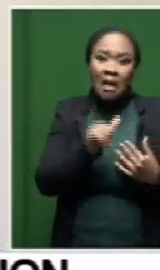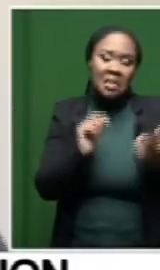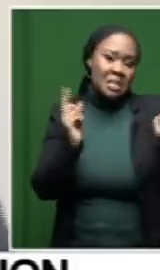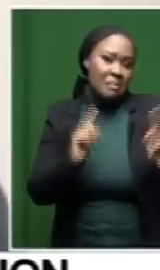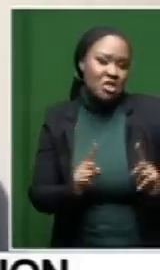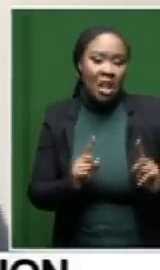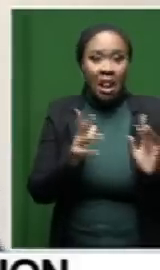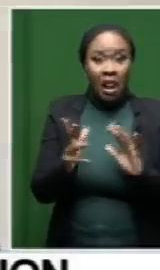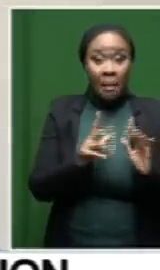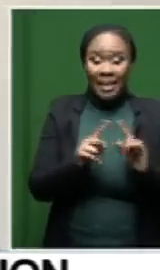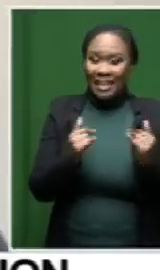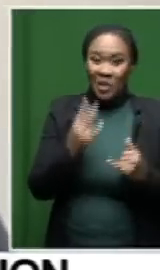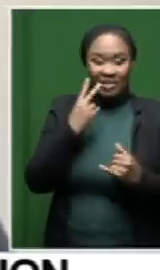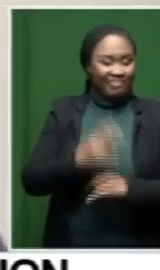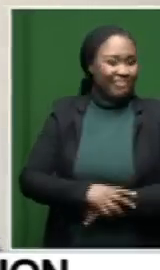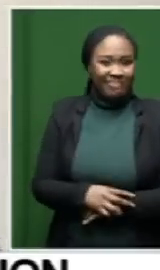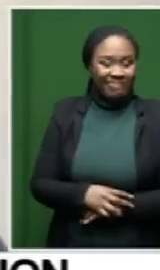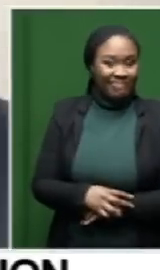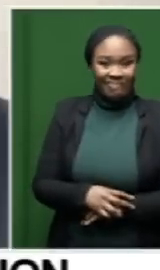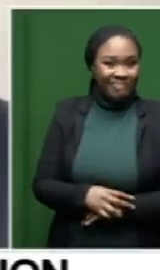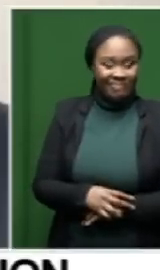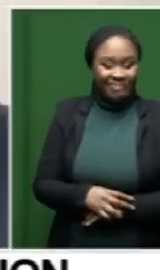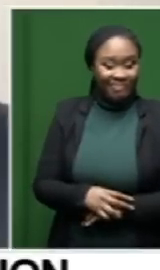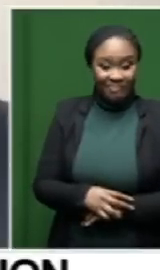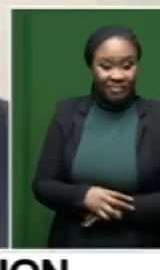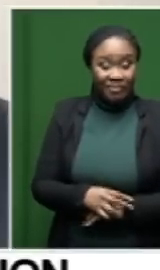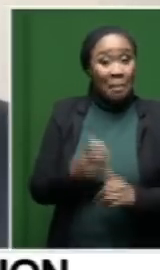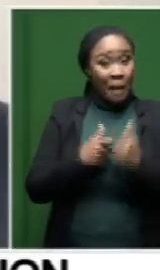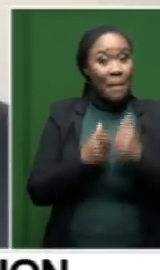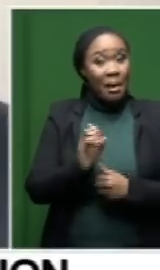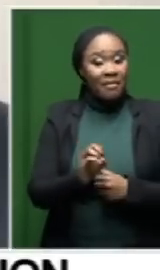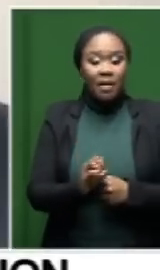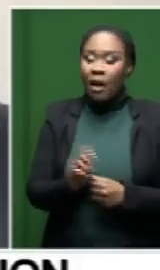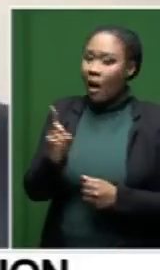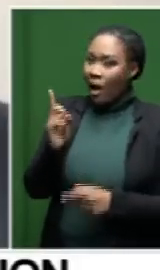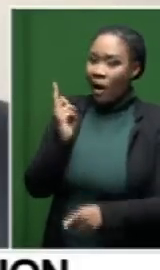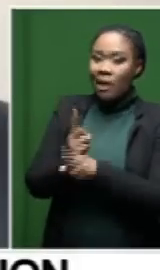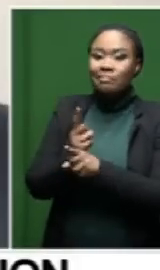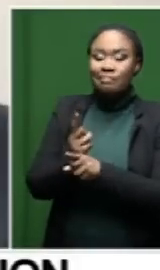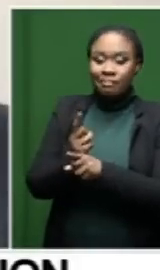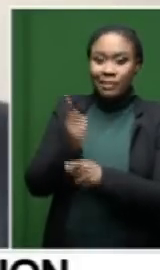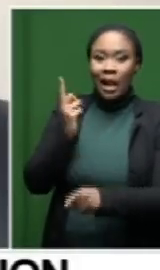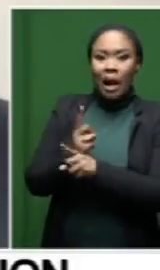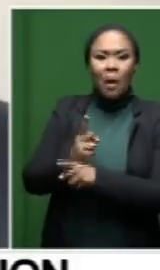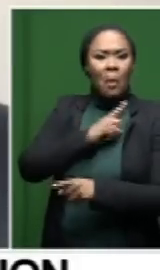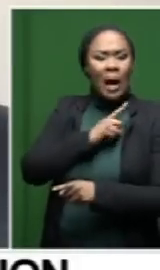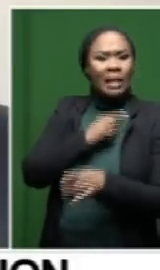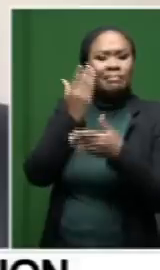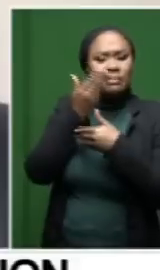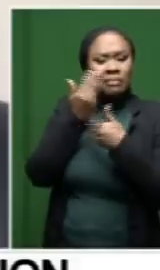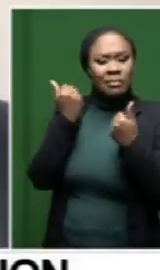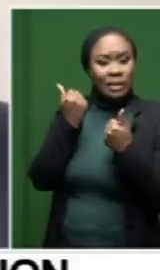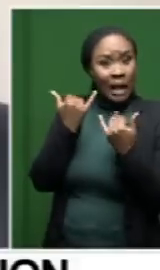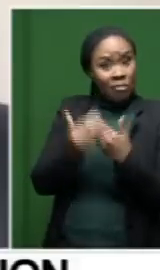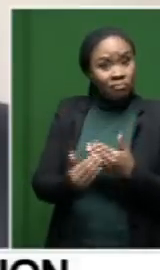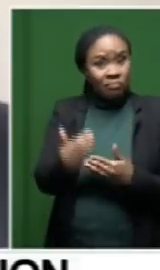to some doubt. Mm. I mean, yeah, you really did hit the nail on the head there, because I don't know where we go